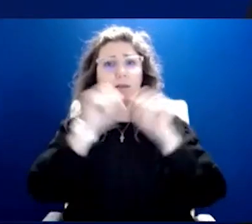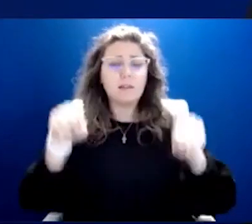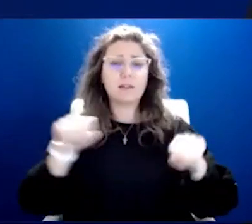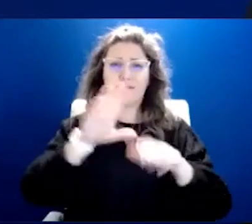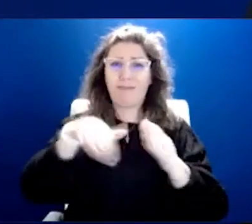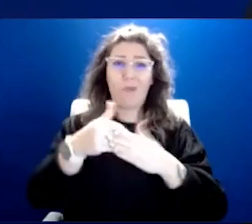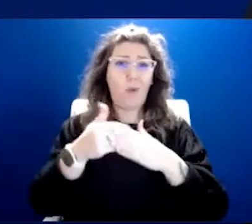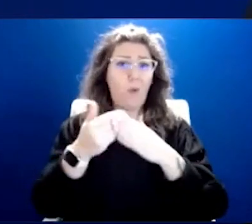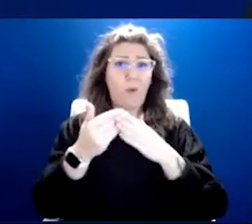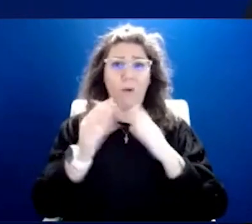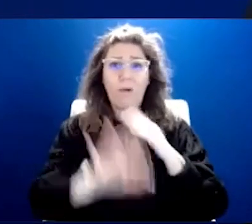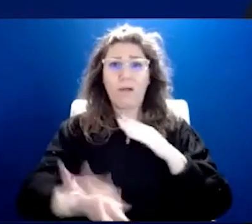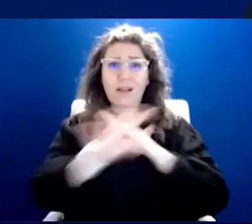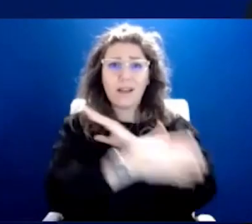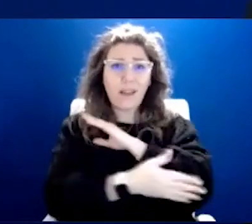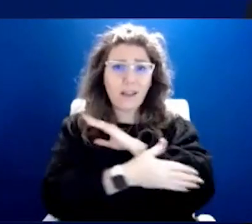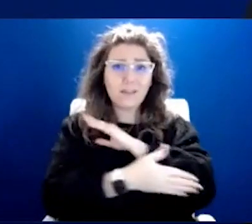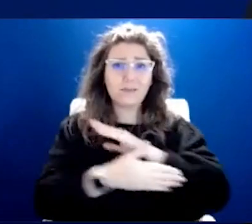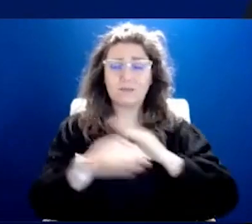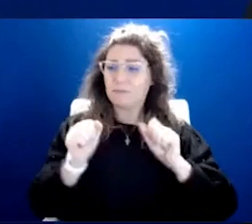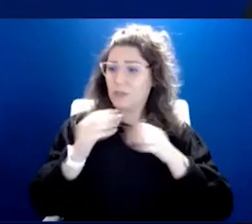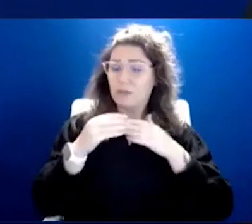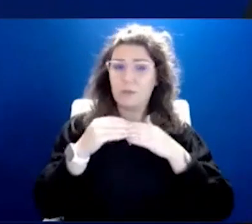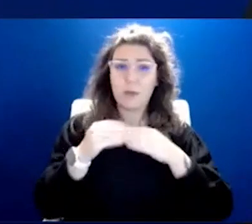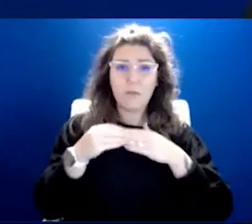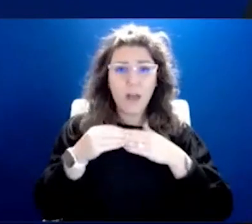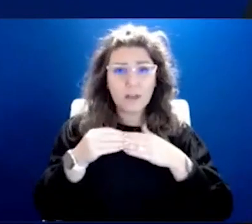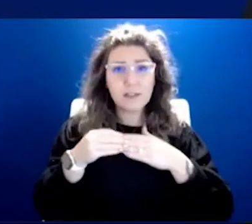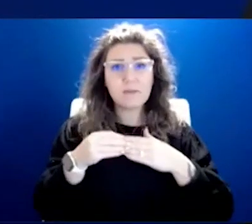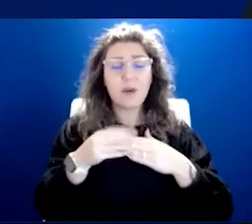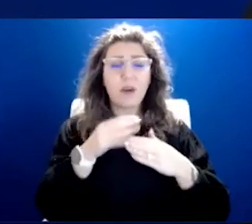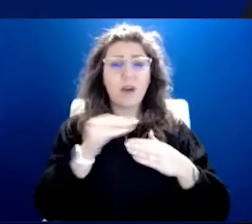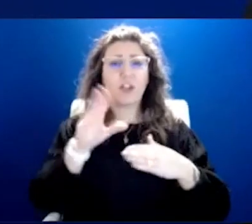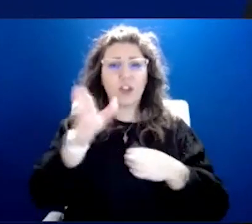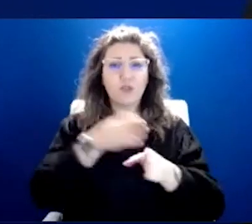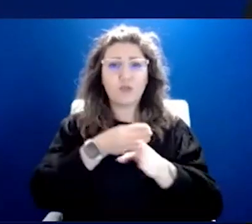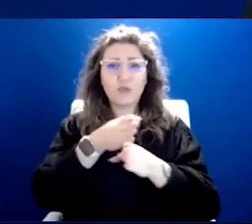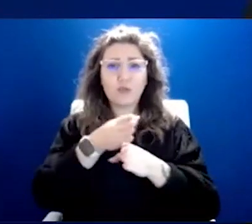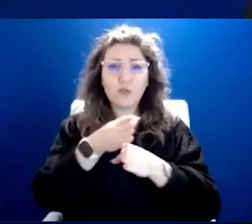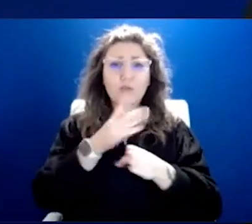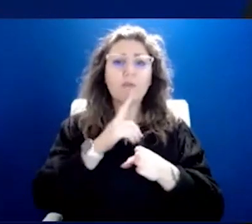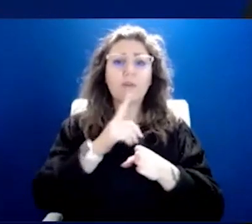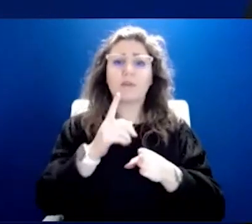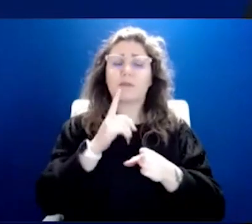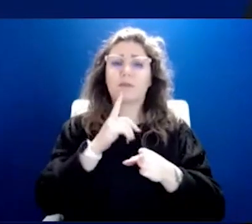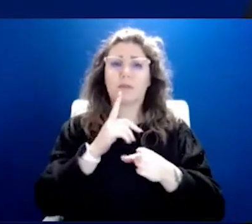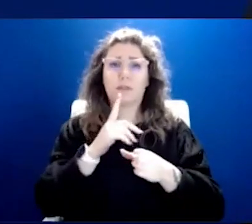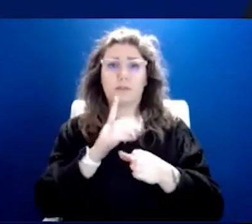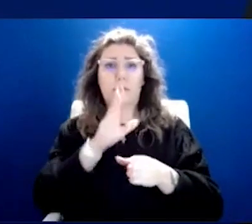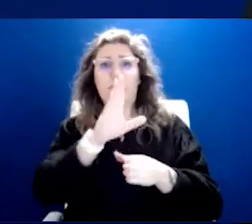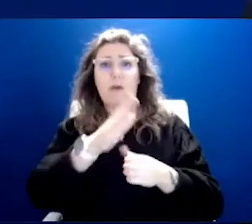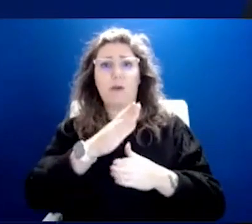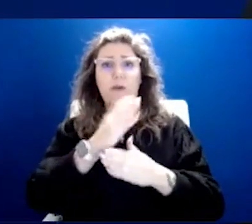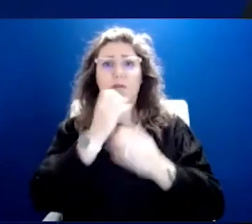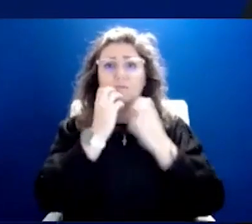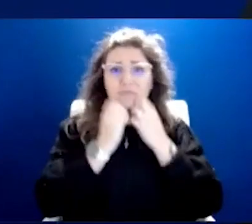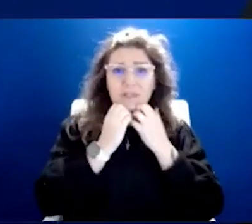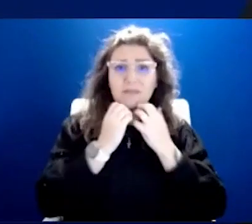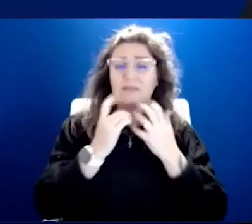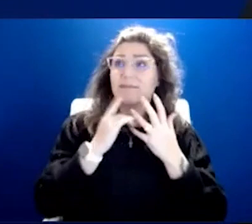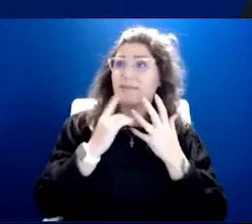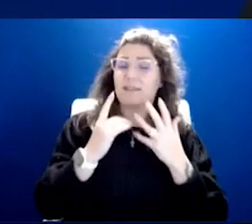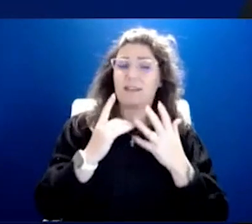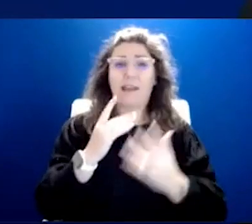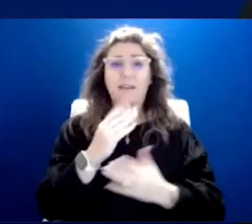people's ability to be flexible and put their career as sort of a calling, you know, out there on their sleeve and